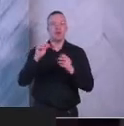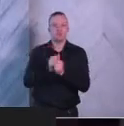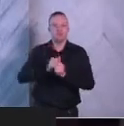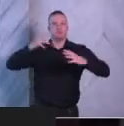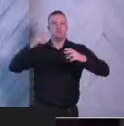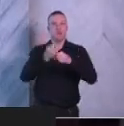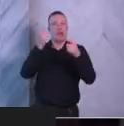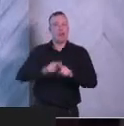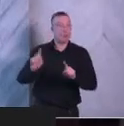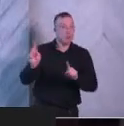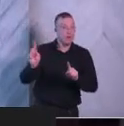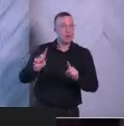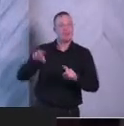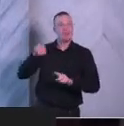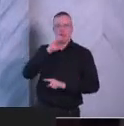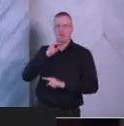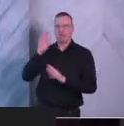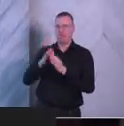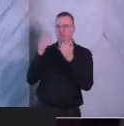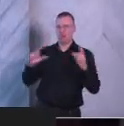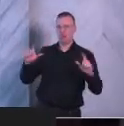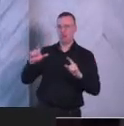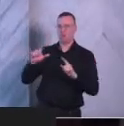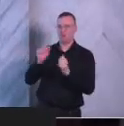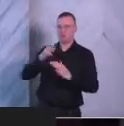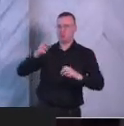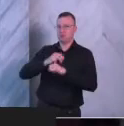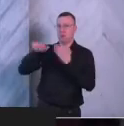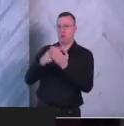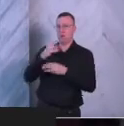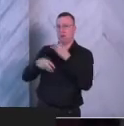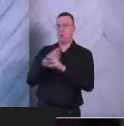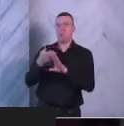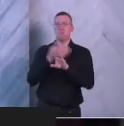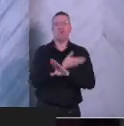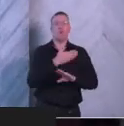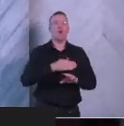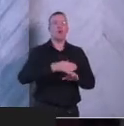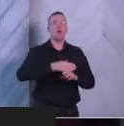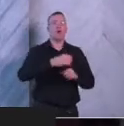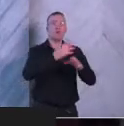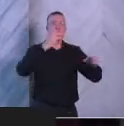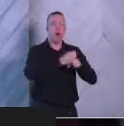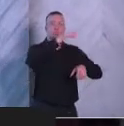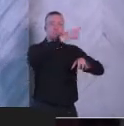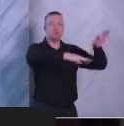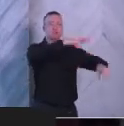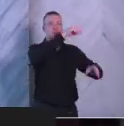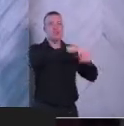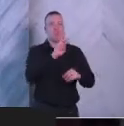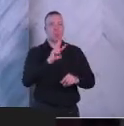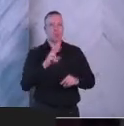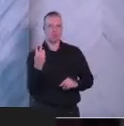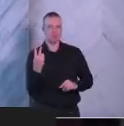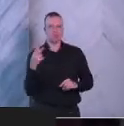in Halifax. It was the largest explosion in the world, believe it or not, before Hiroshima and Nagasaki had the atomic bombs dropped on them. Yet we never